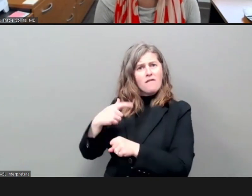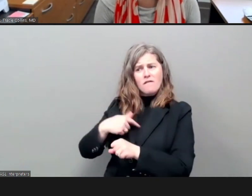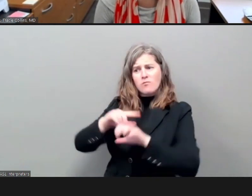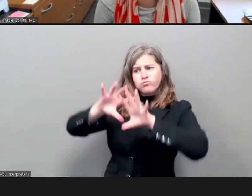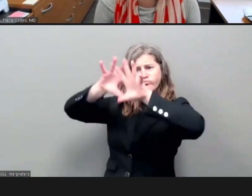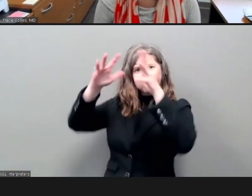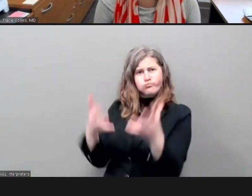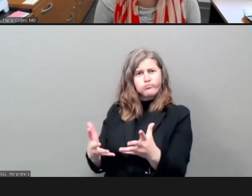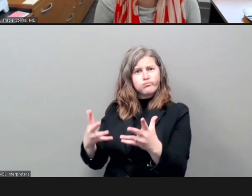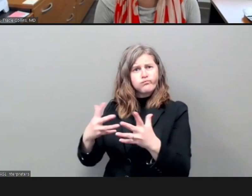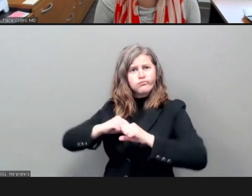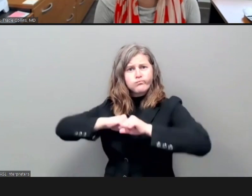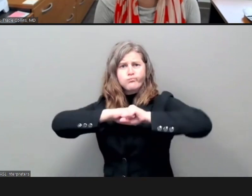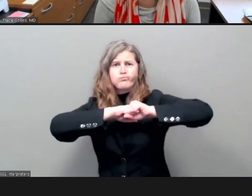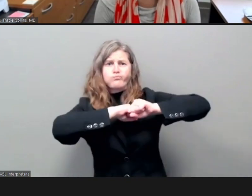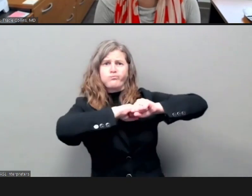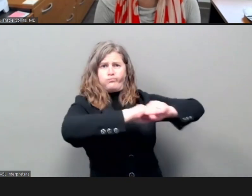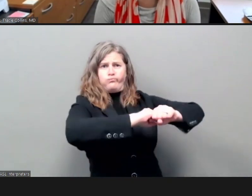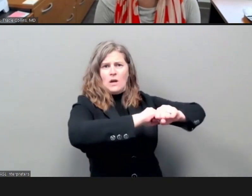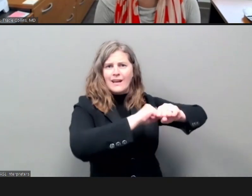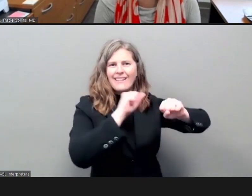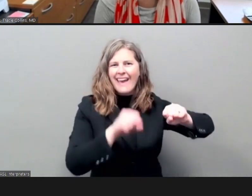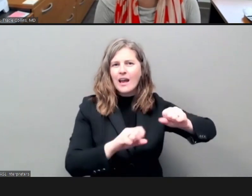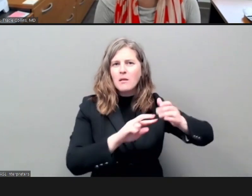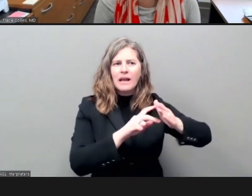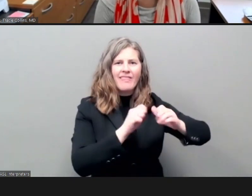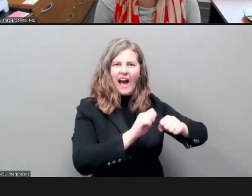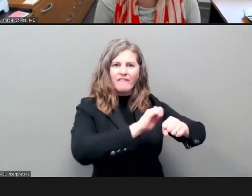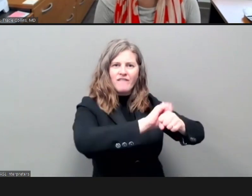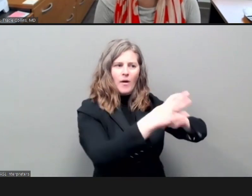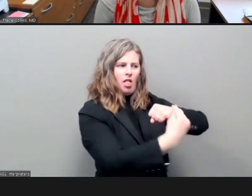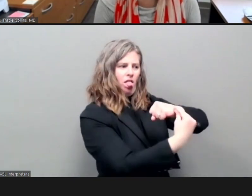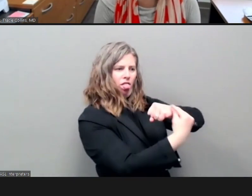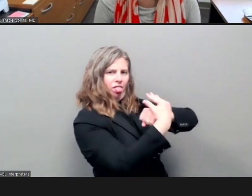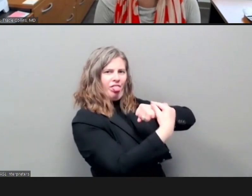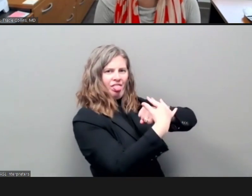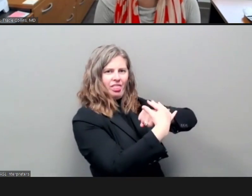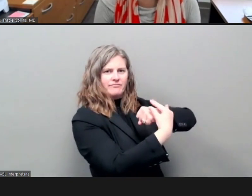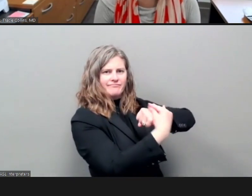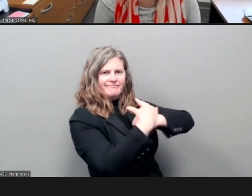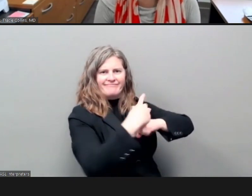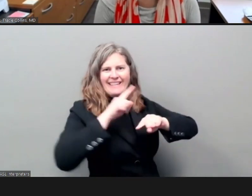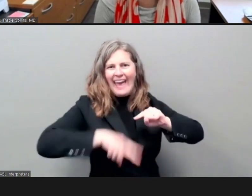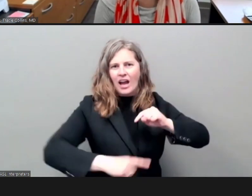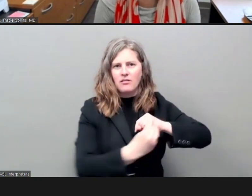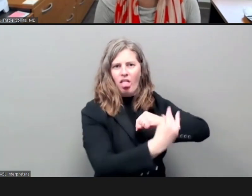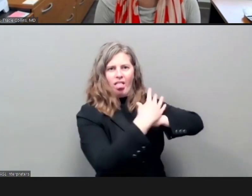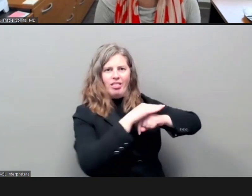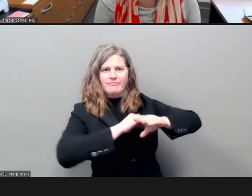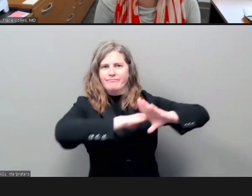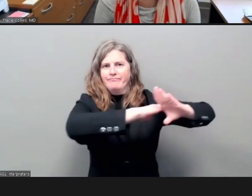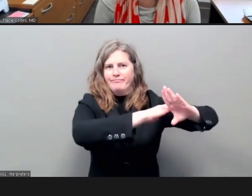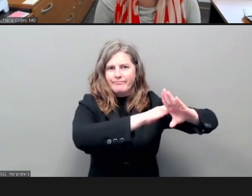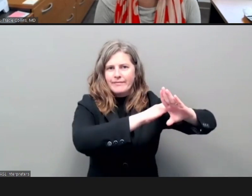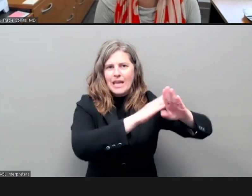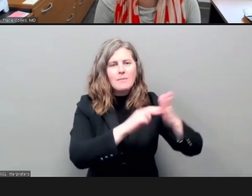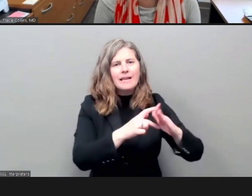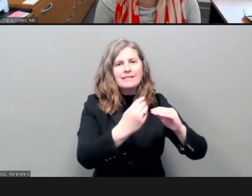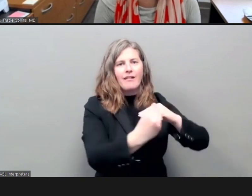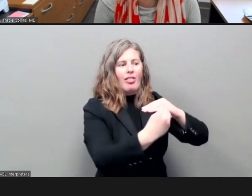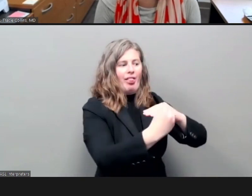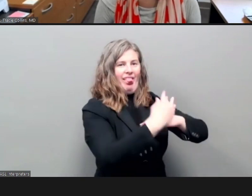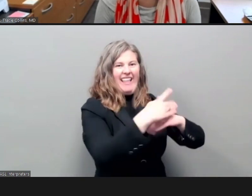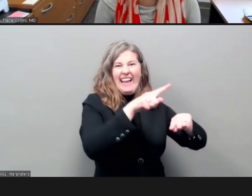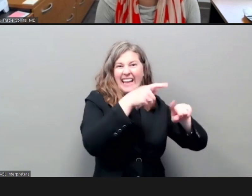immunity that we are basically not allowing that virus to find a host, which means it doesn't mutate as